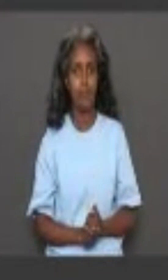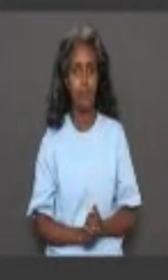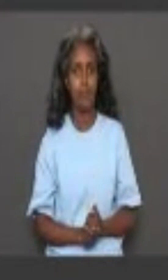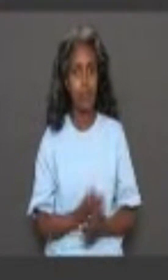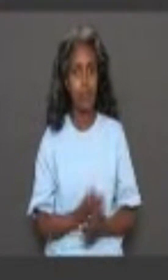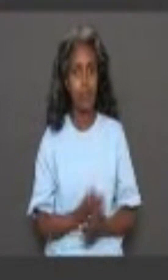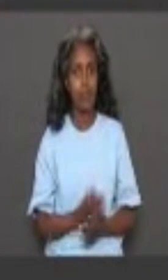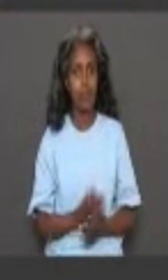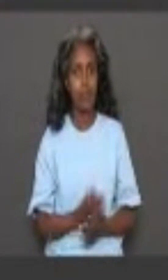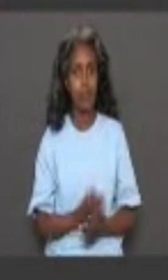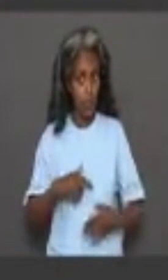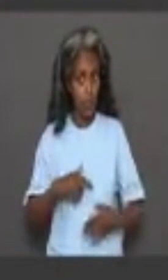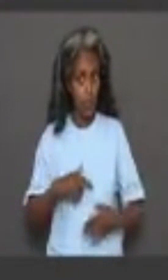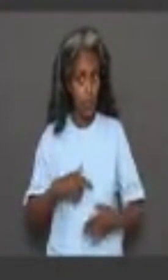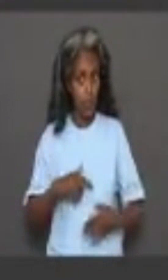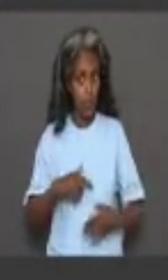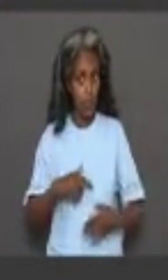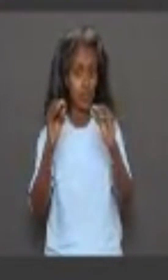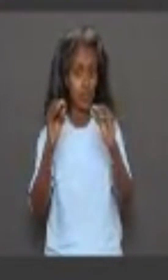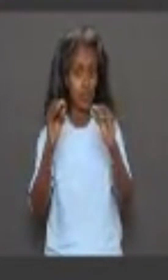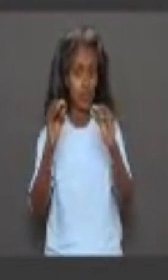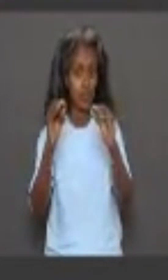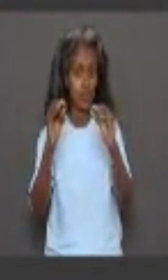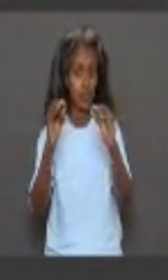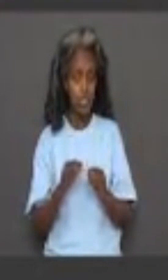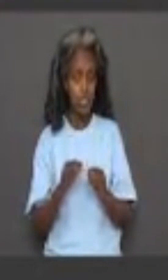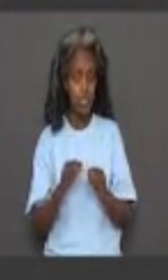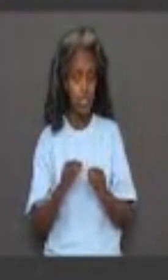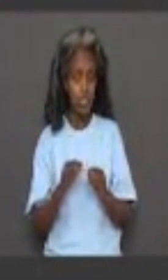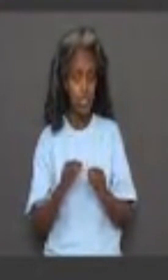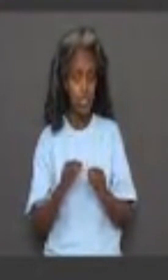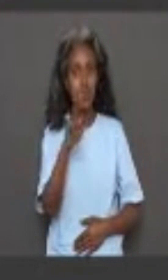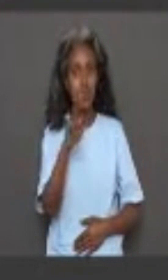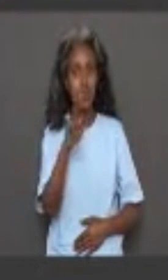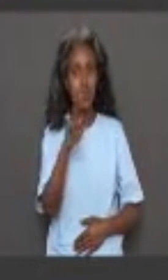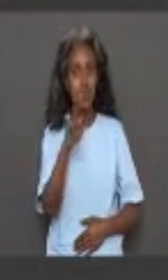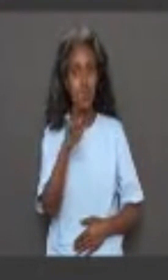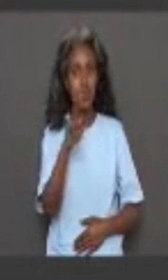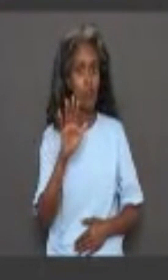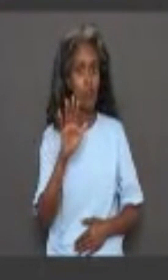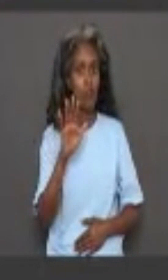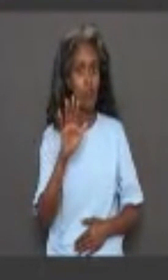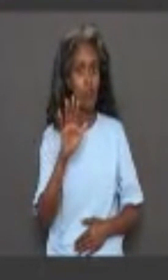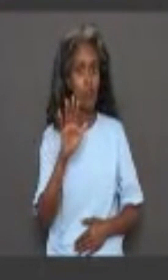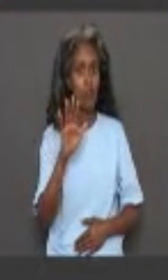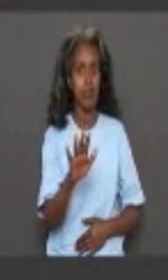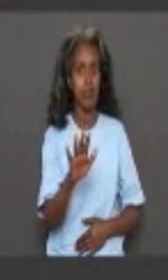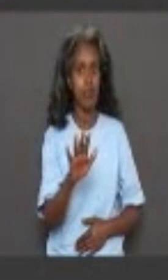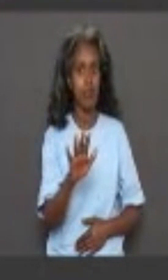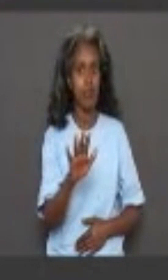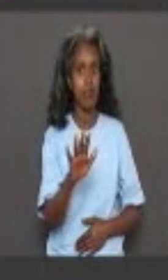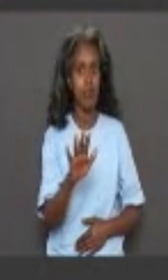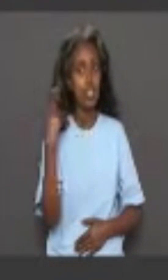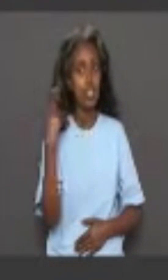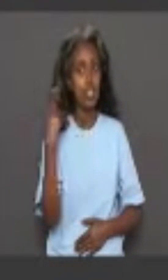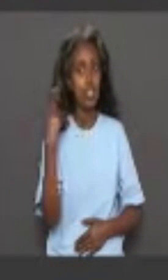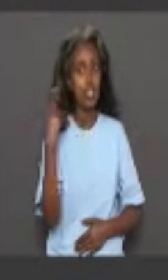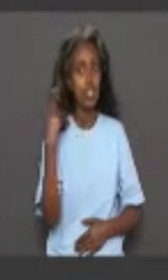If we tried to calculate the square root of 5 using